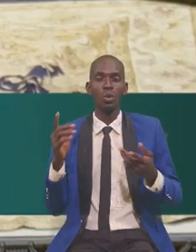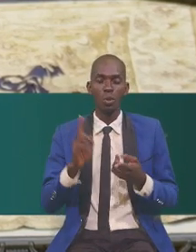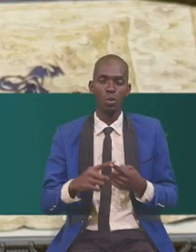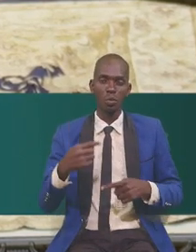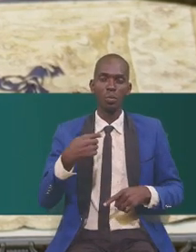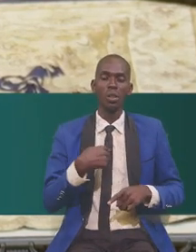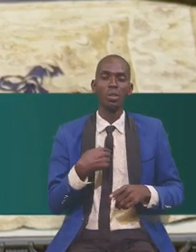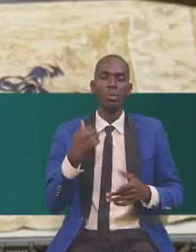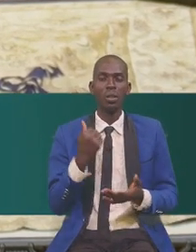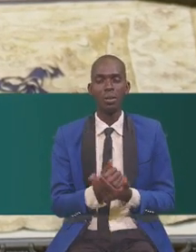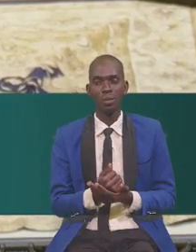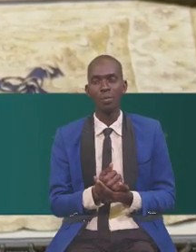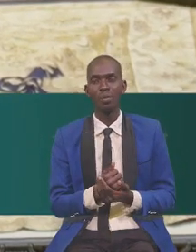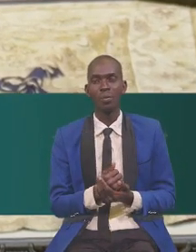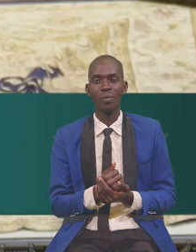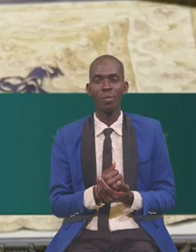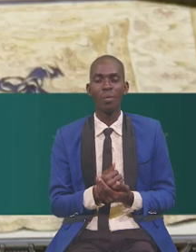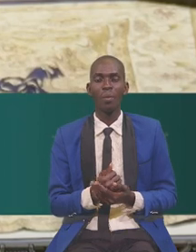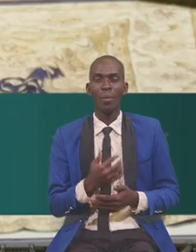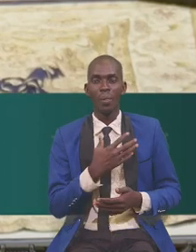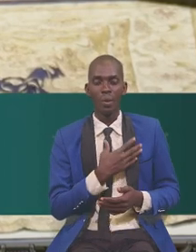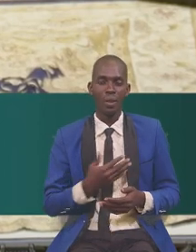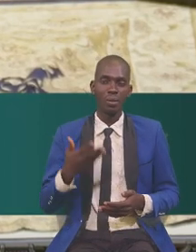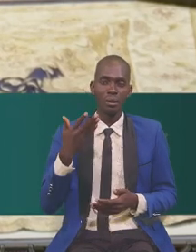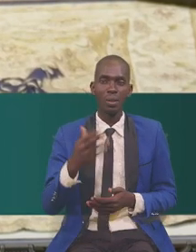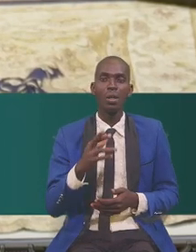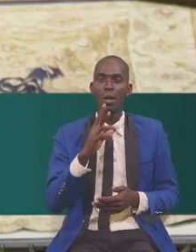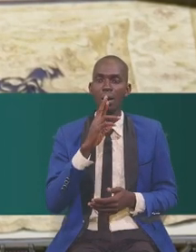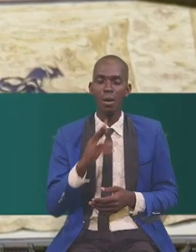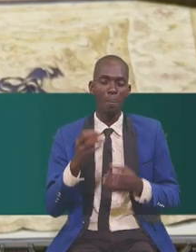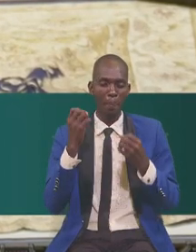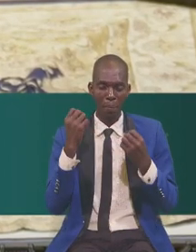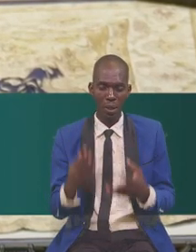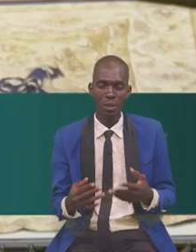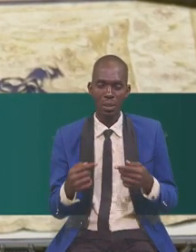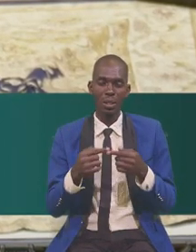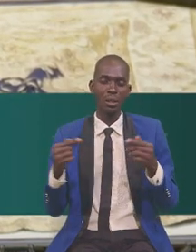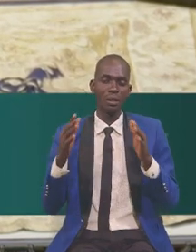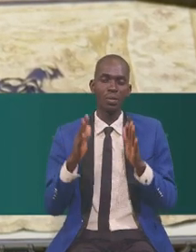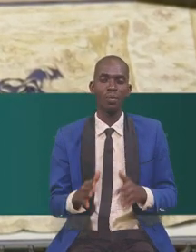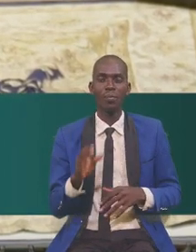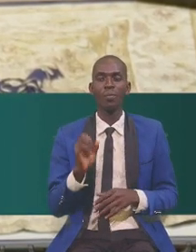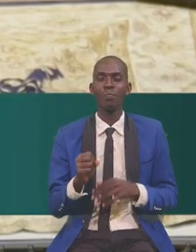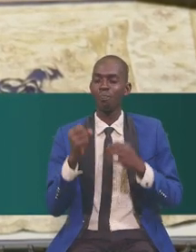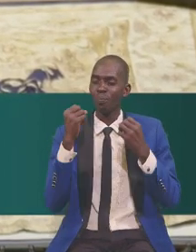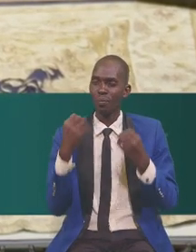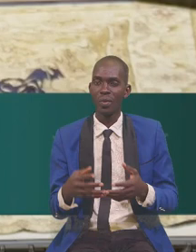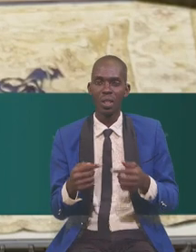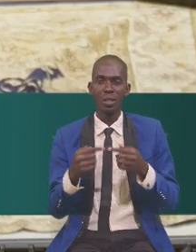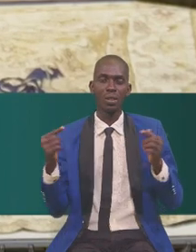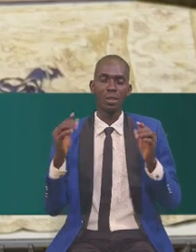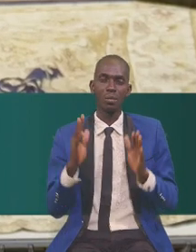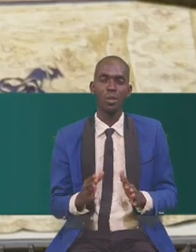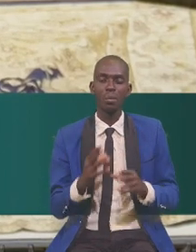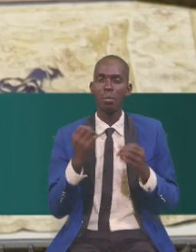me, and there are many adversaries. Many adversaries.